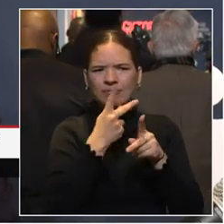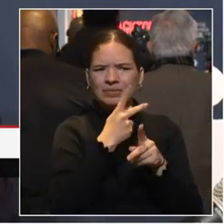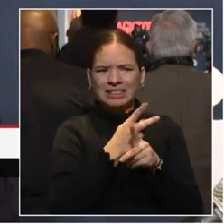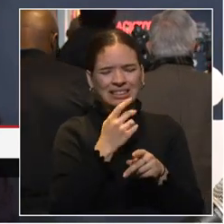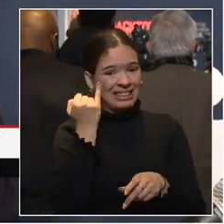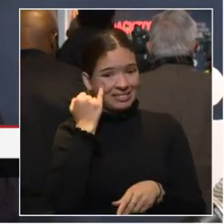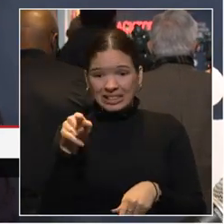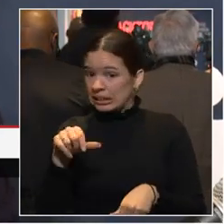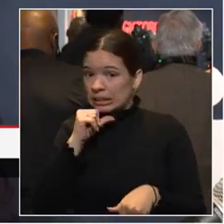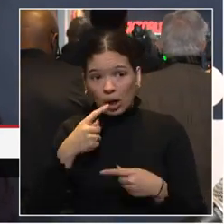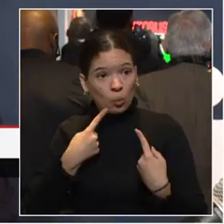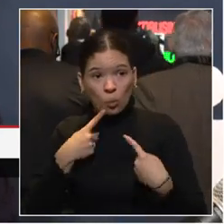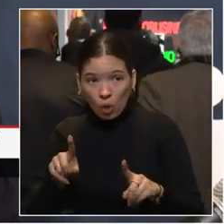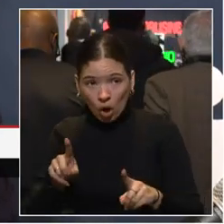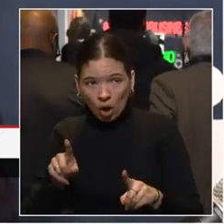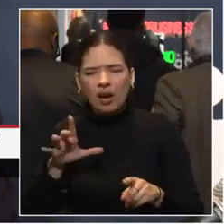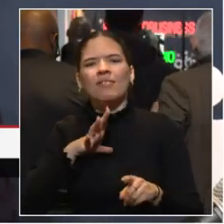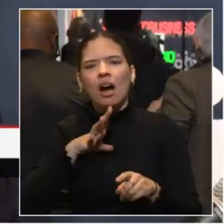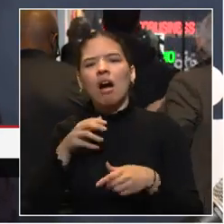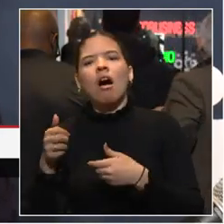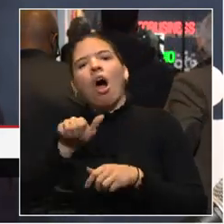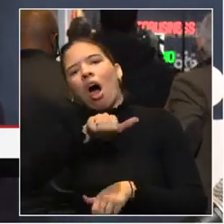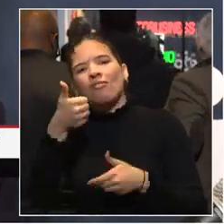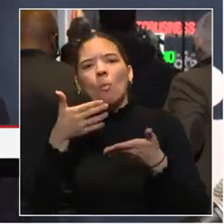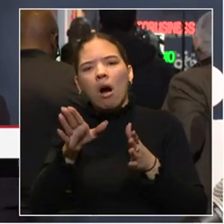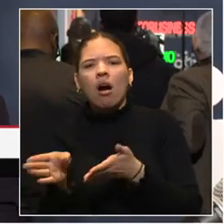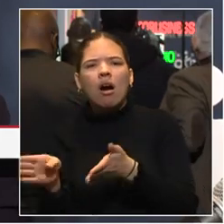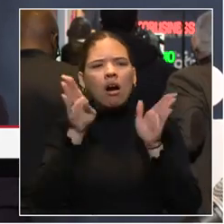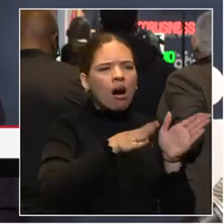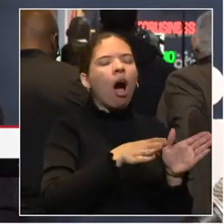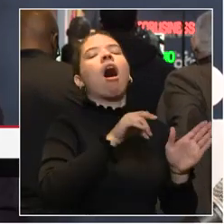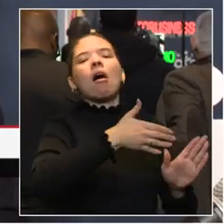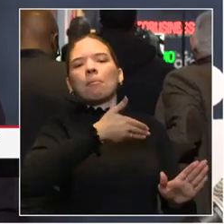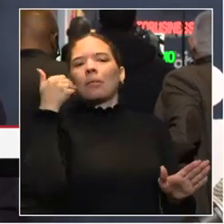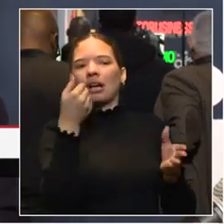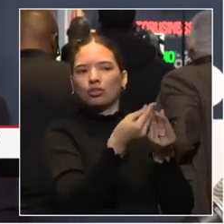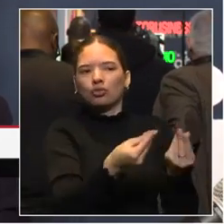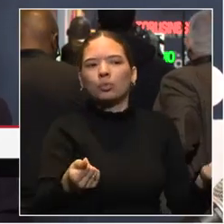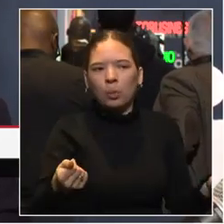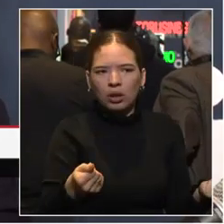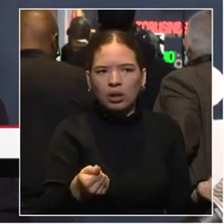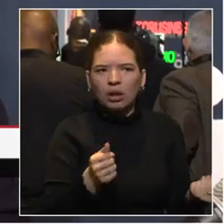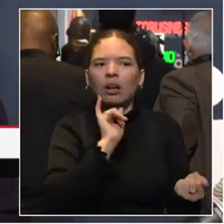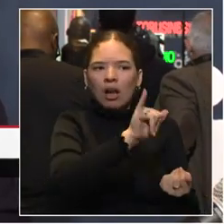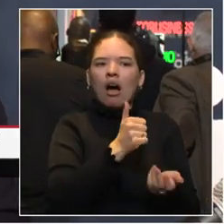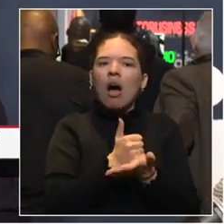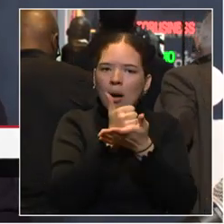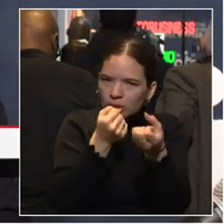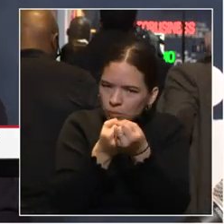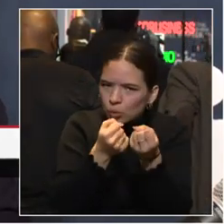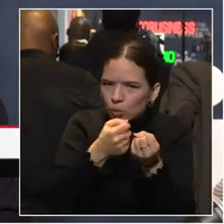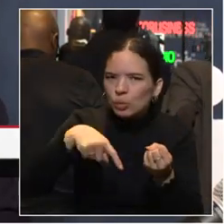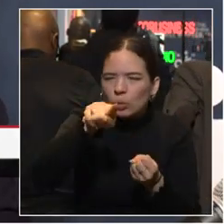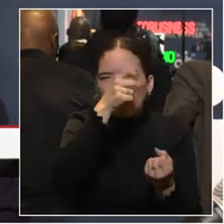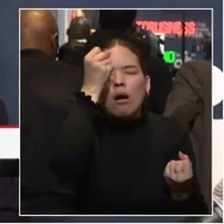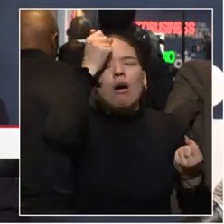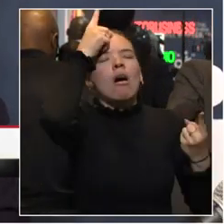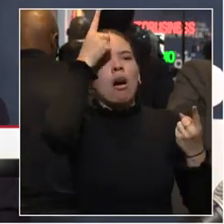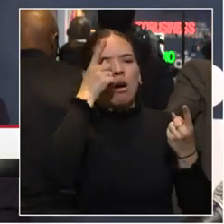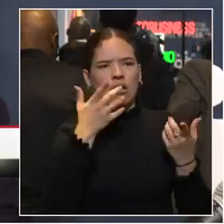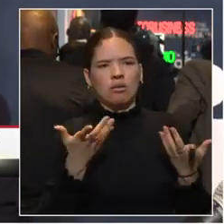give you some advice. And as for me, my approach is to try